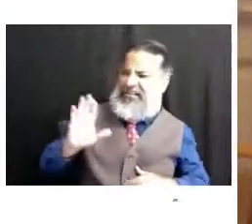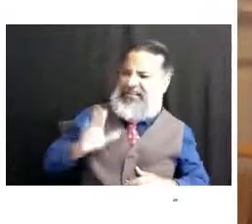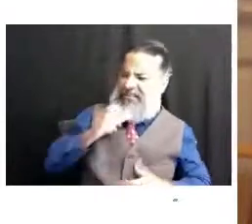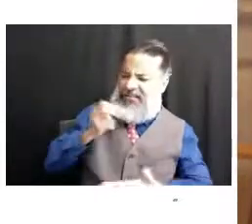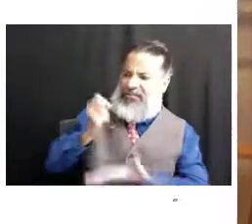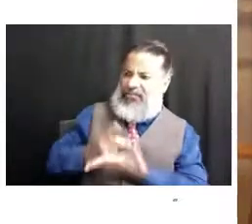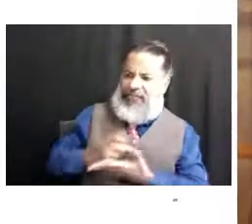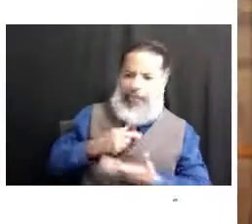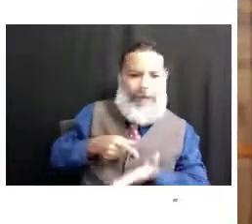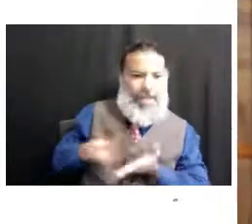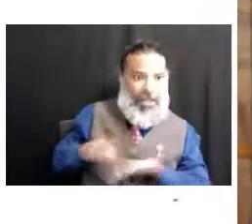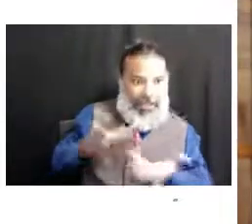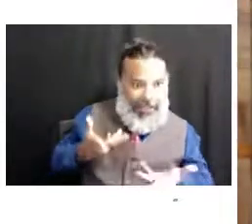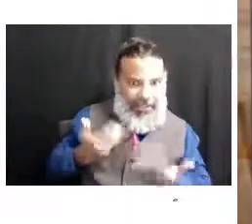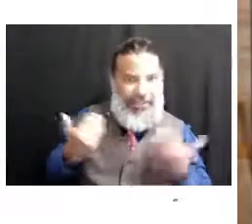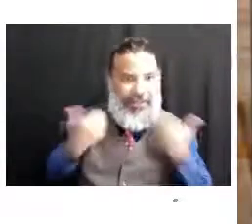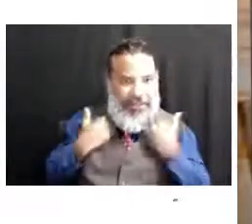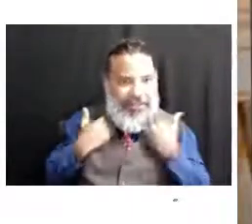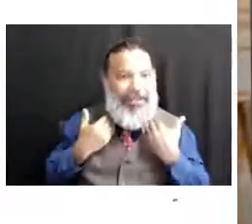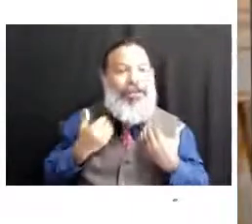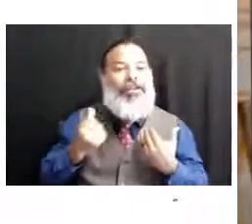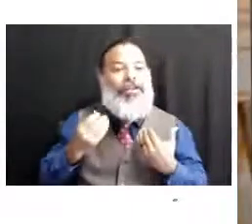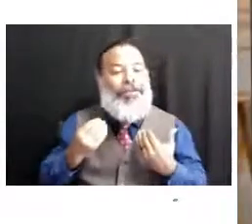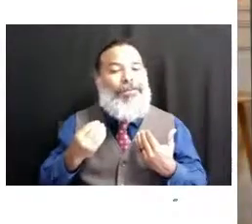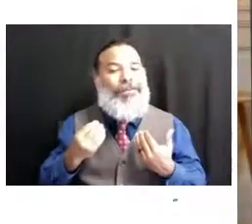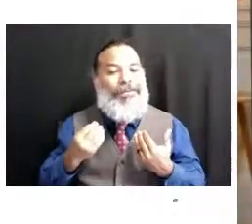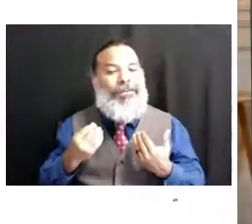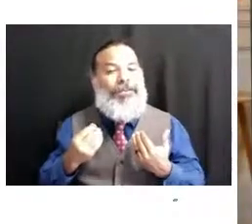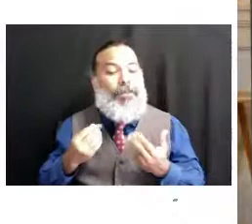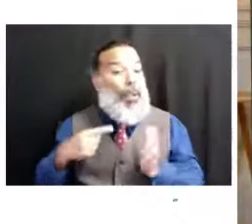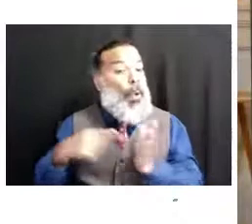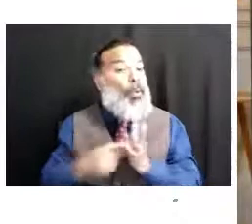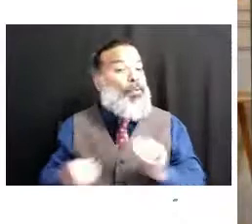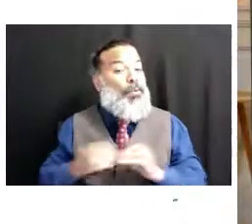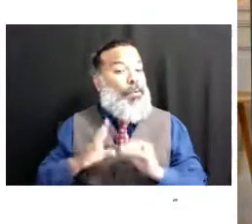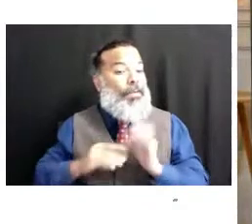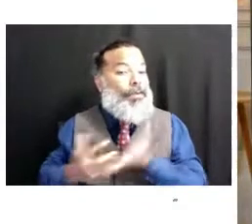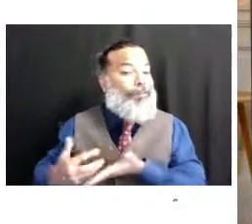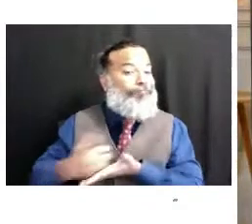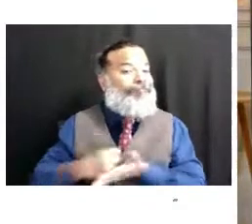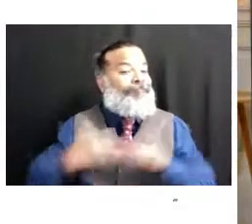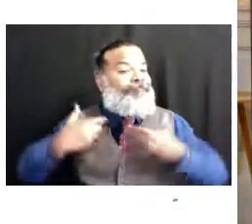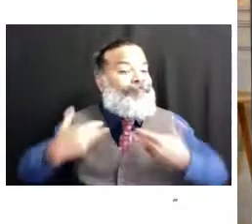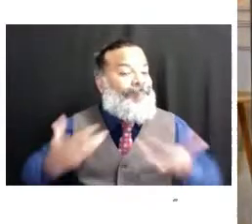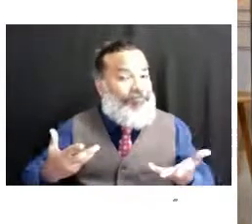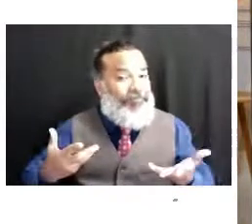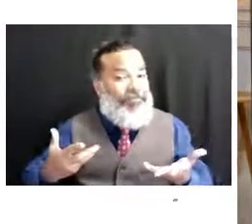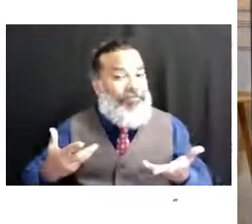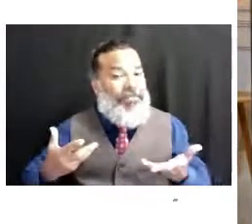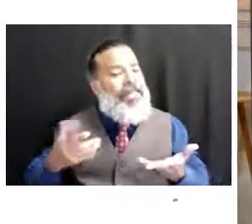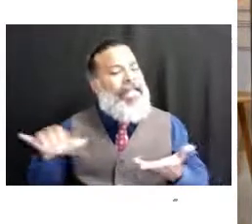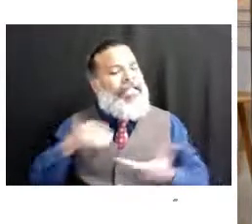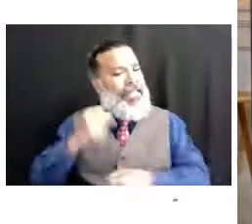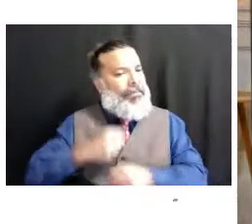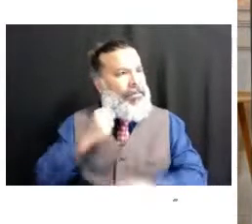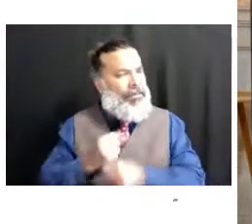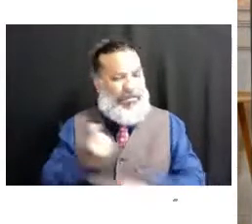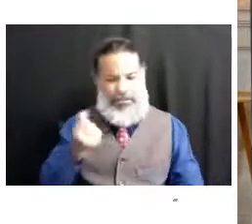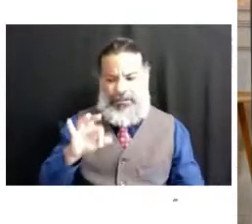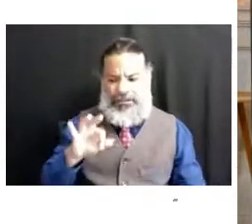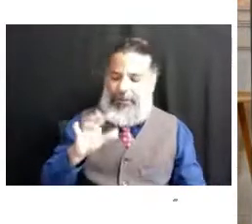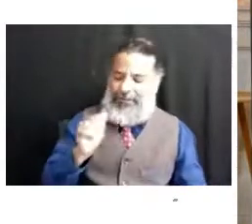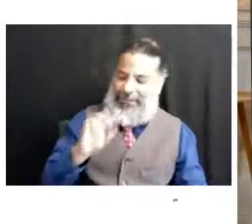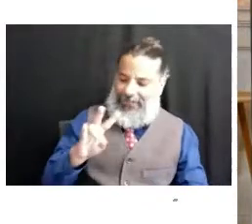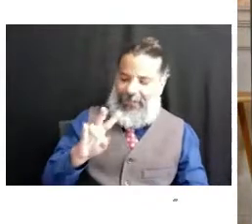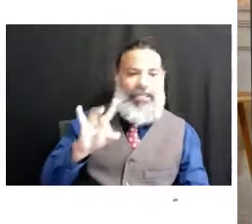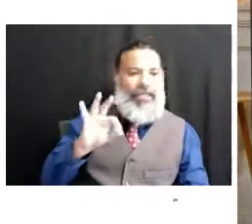of, and therefore he owes more money than he has. That same year of